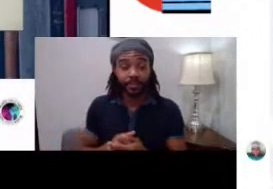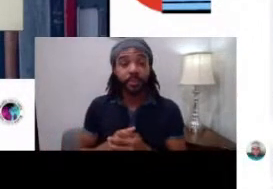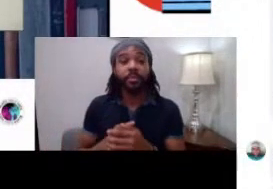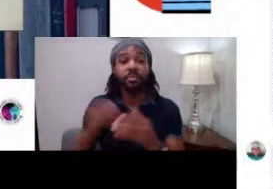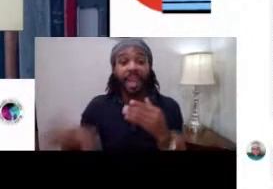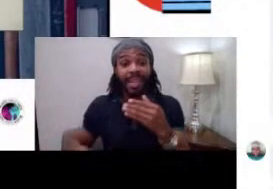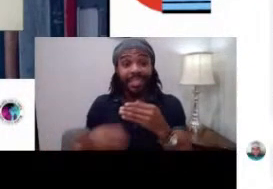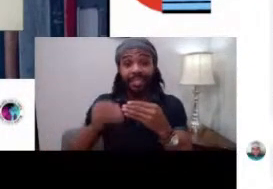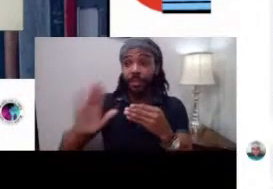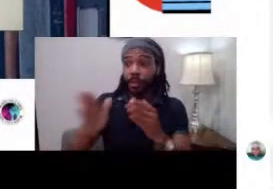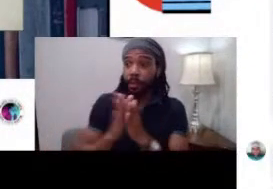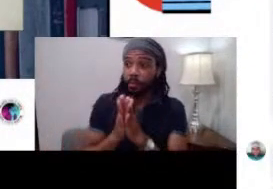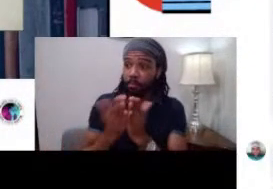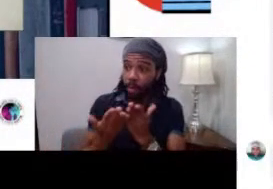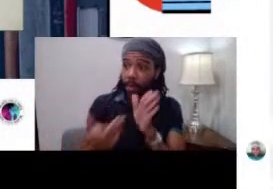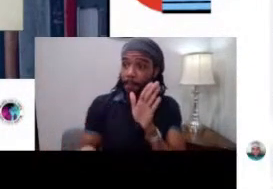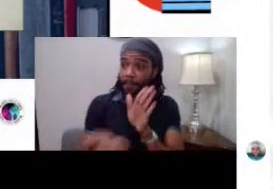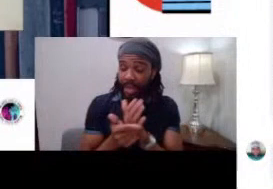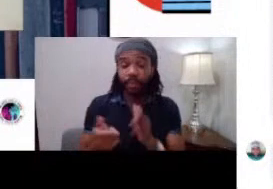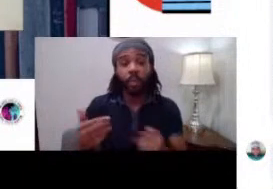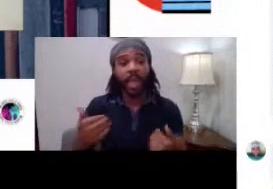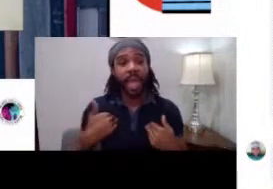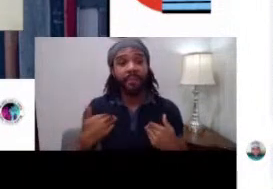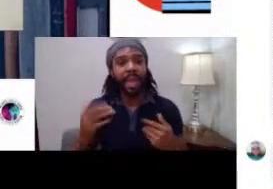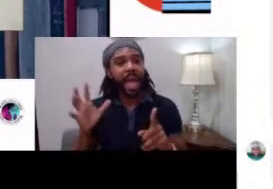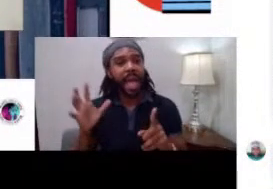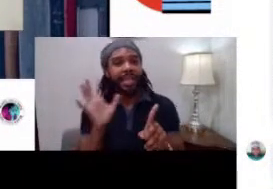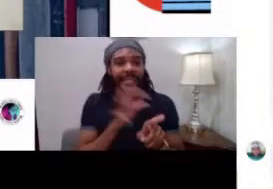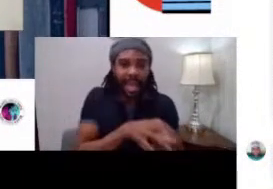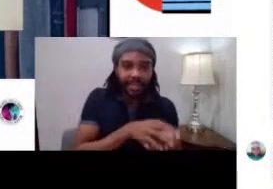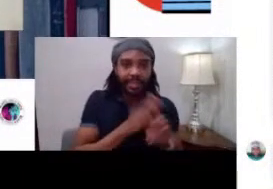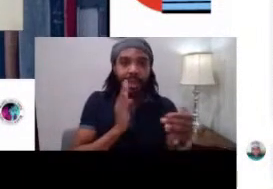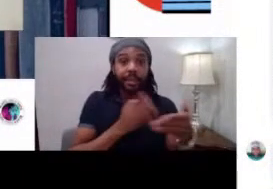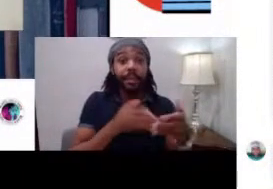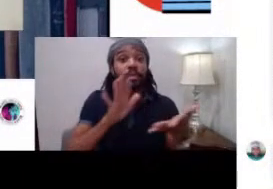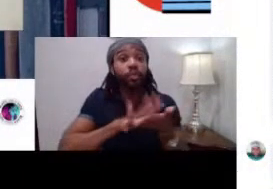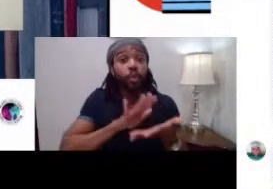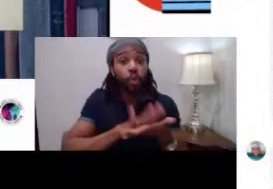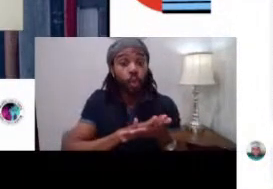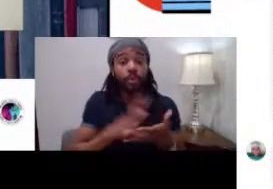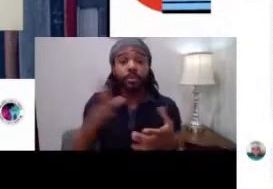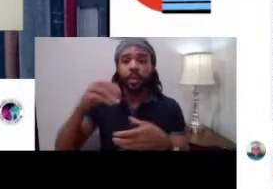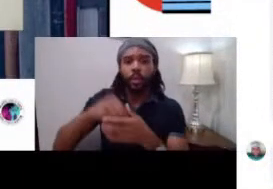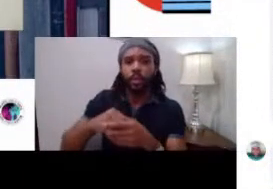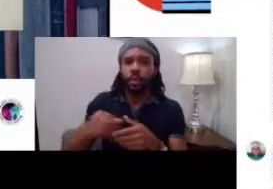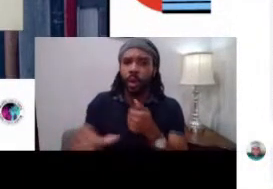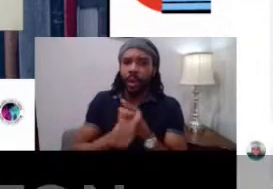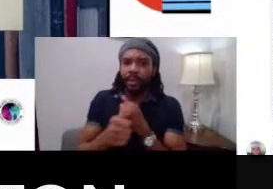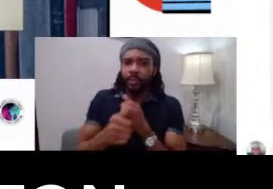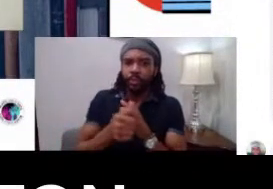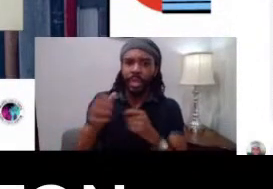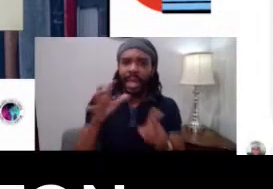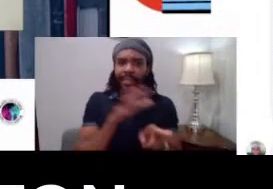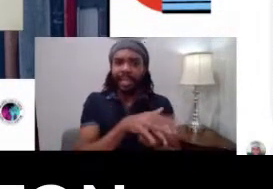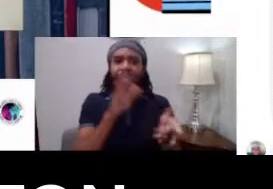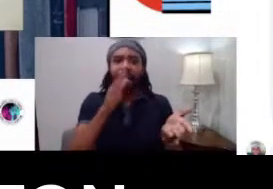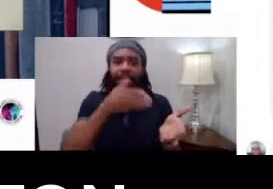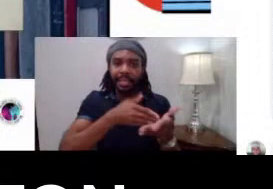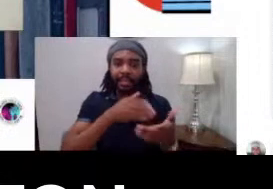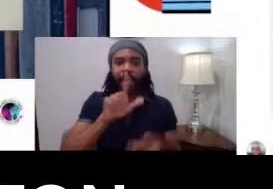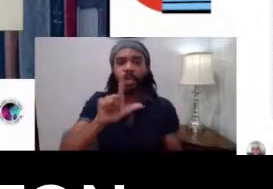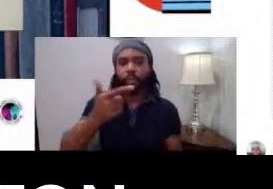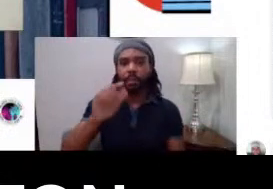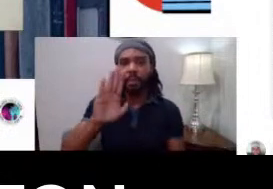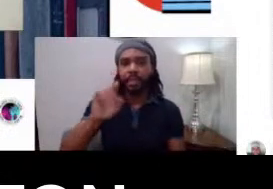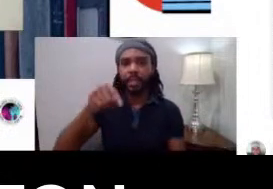bans, our attacks on our schools and our children have included harmful attacks on our LGBTQIA students, as well